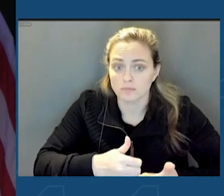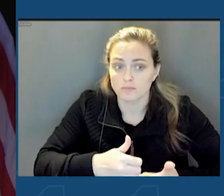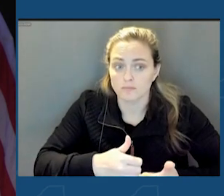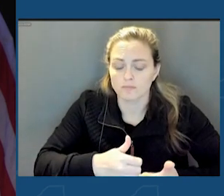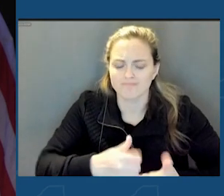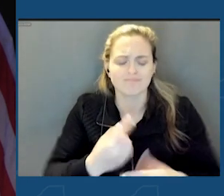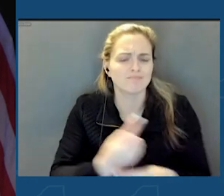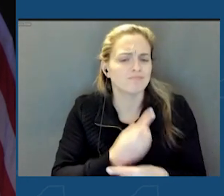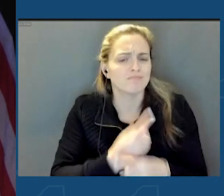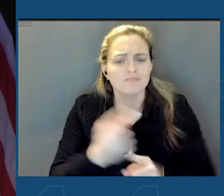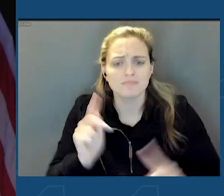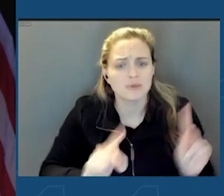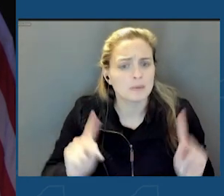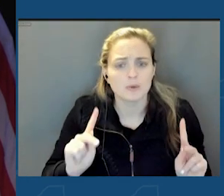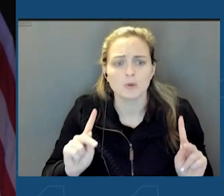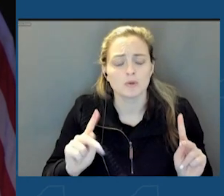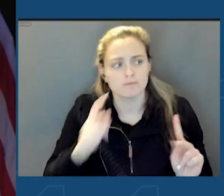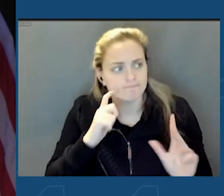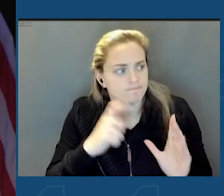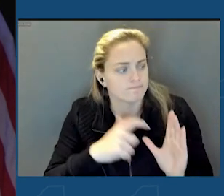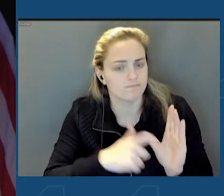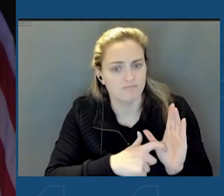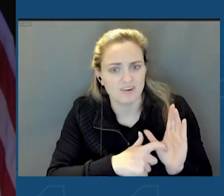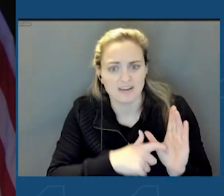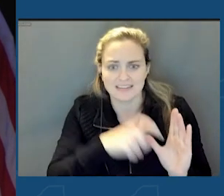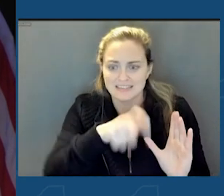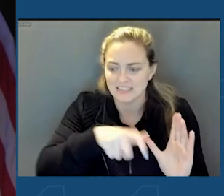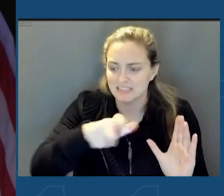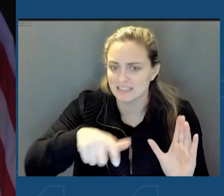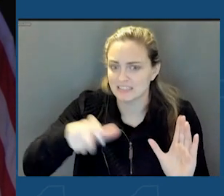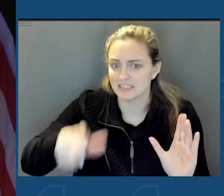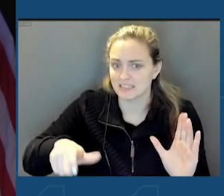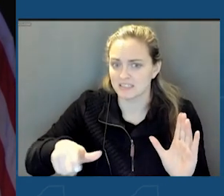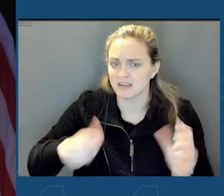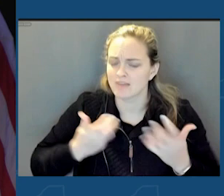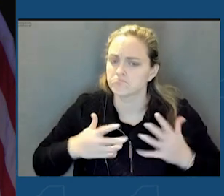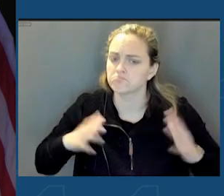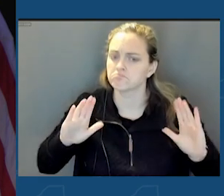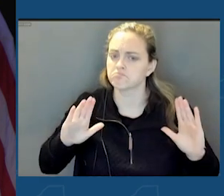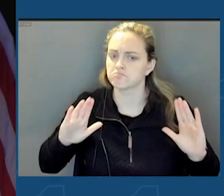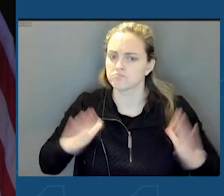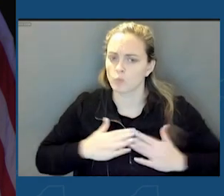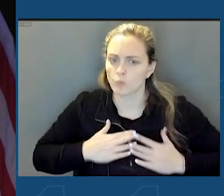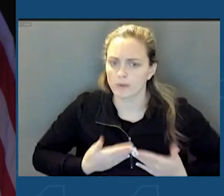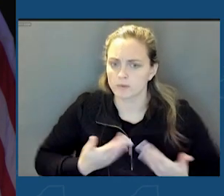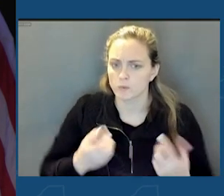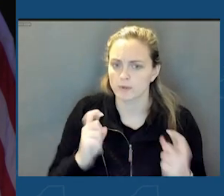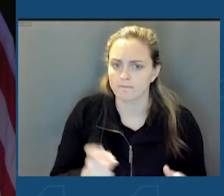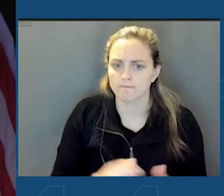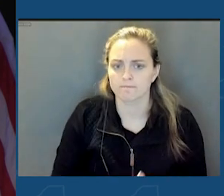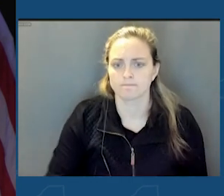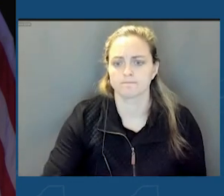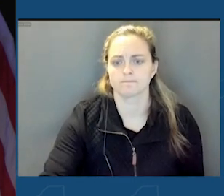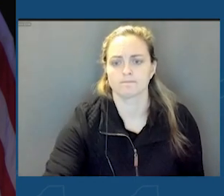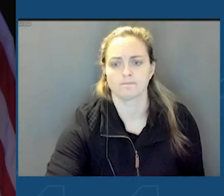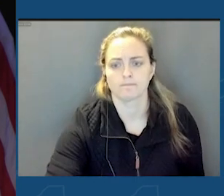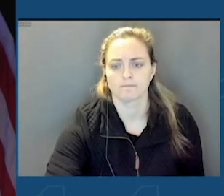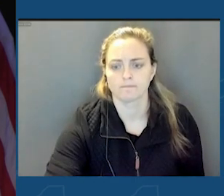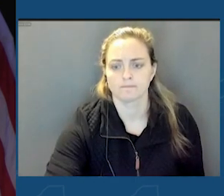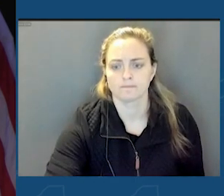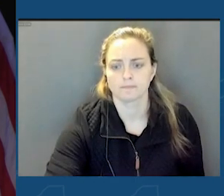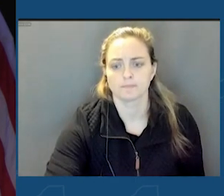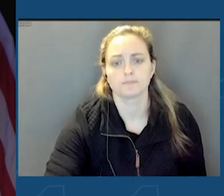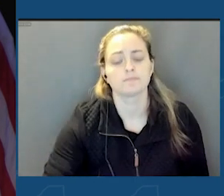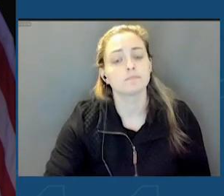ordinary citizens who recognized need and were selfless in giving, all those whose